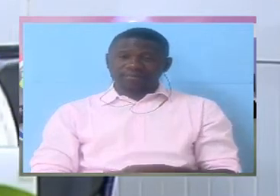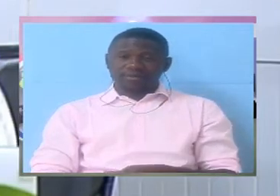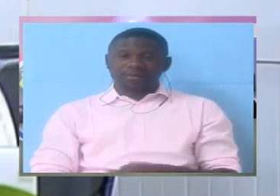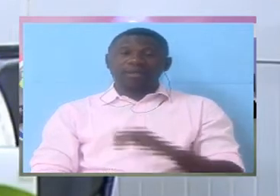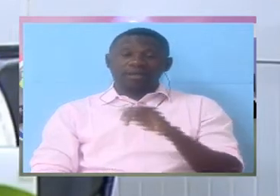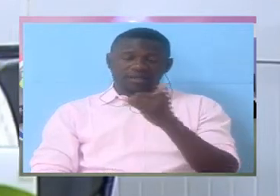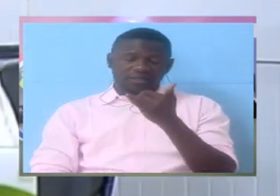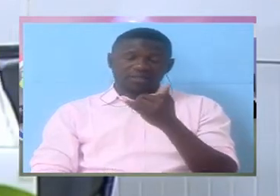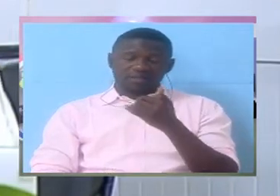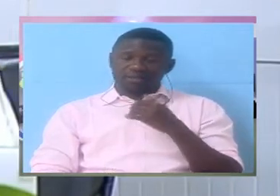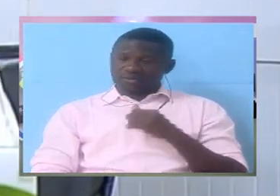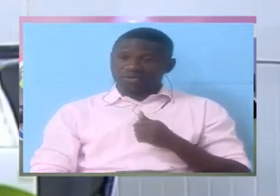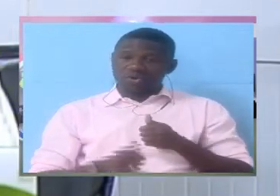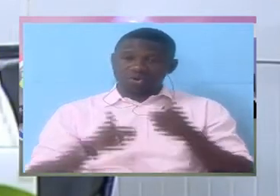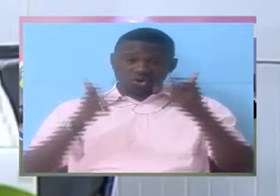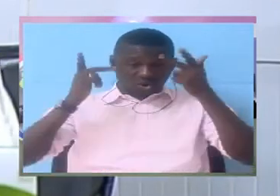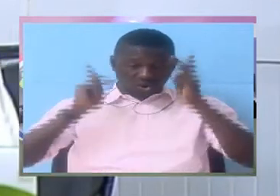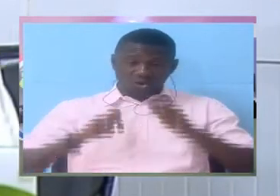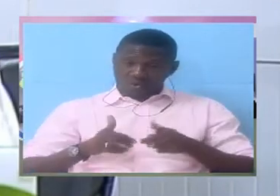law.